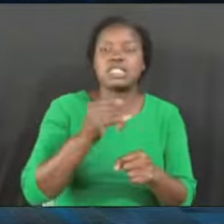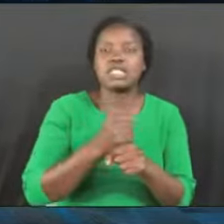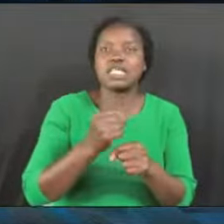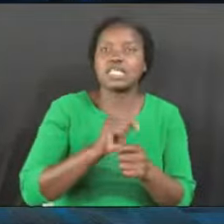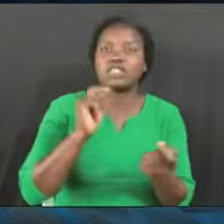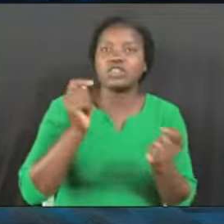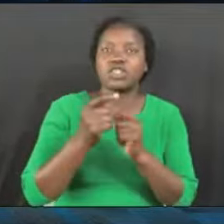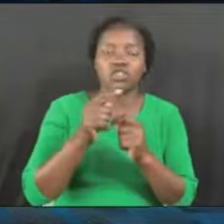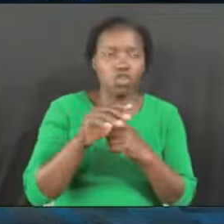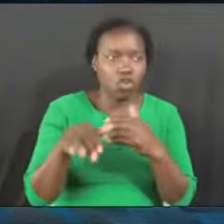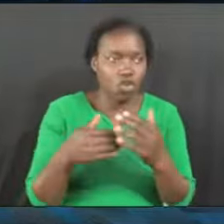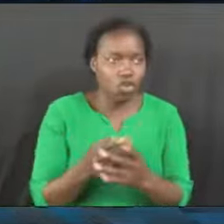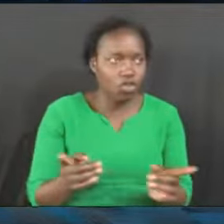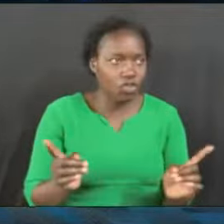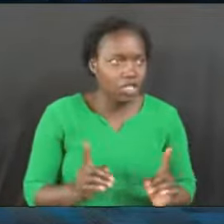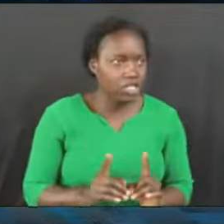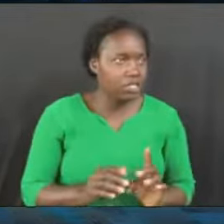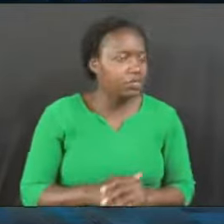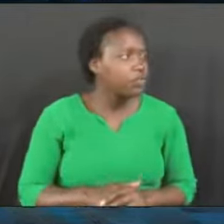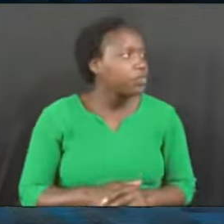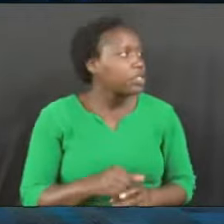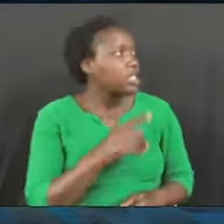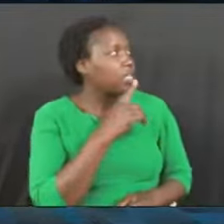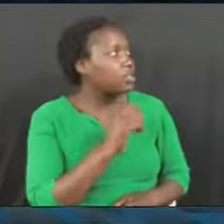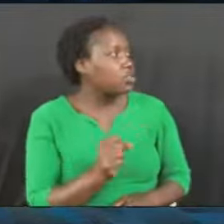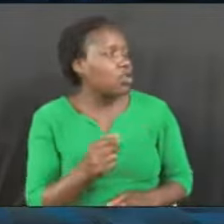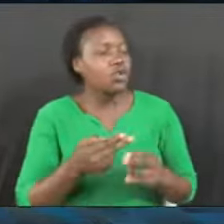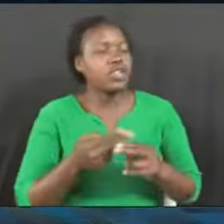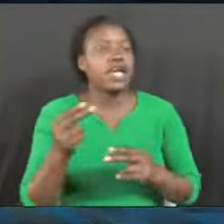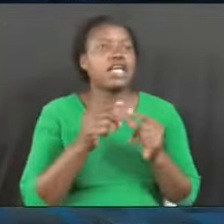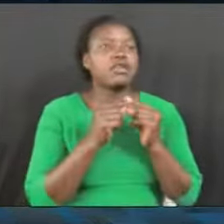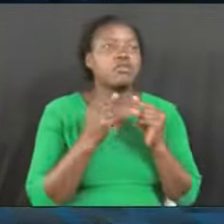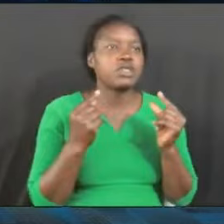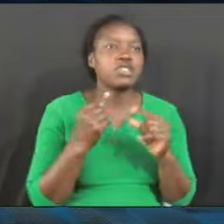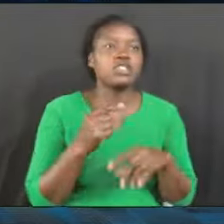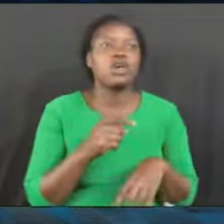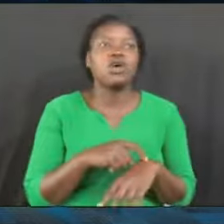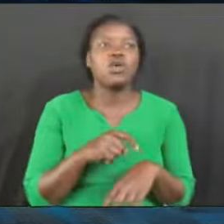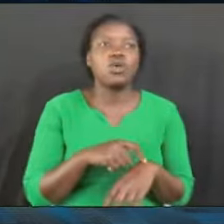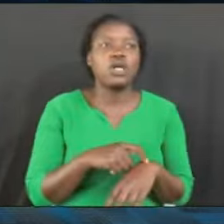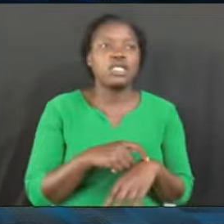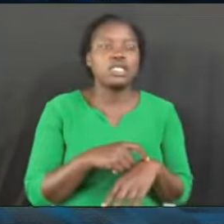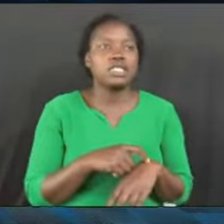us. And so the high priests,